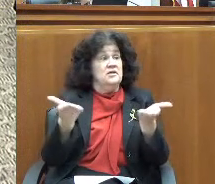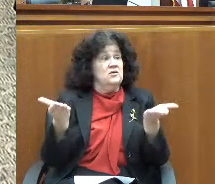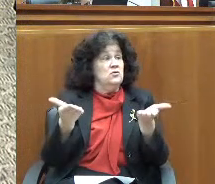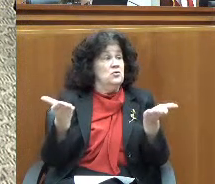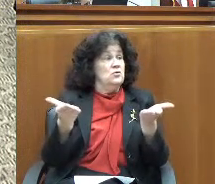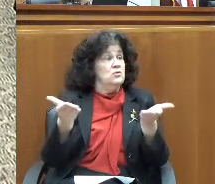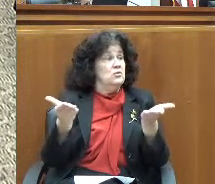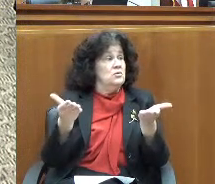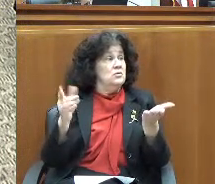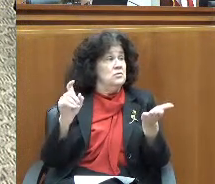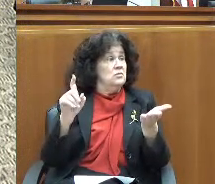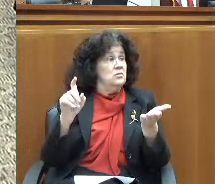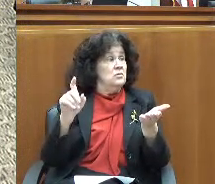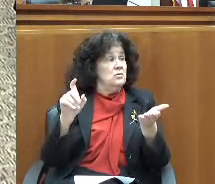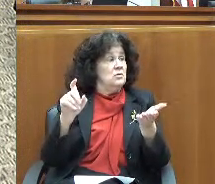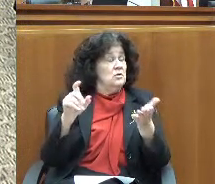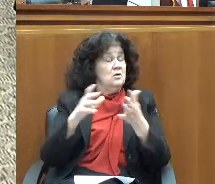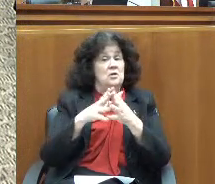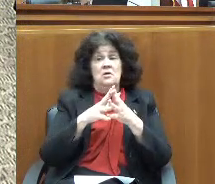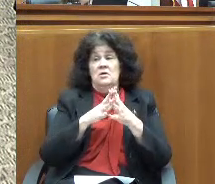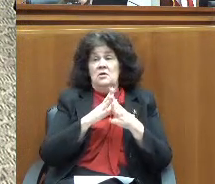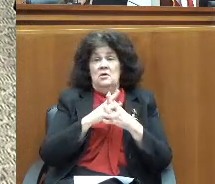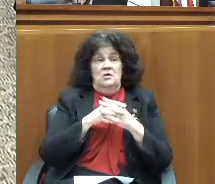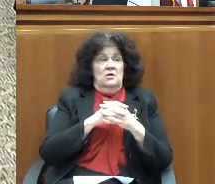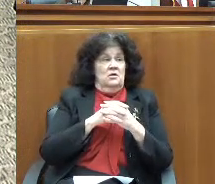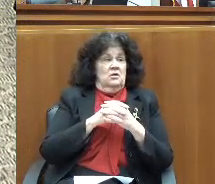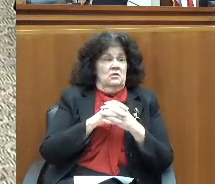it. Okay.